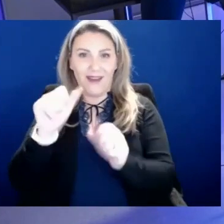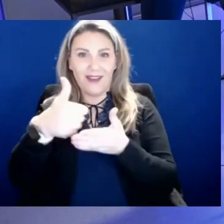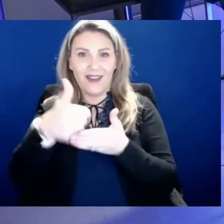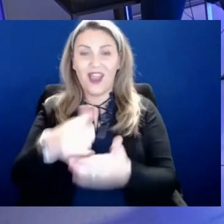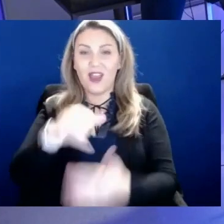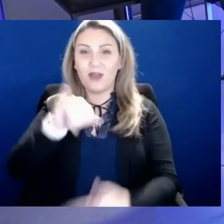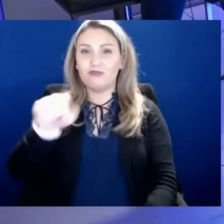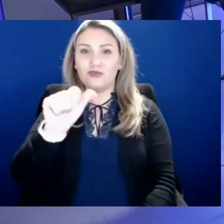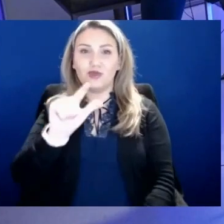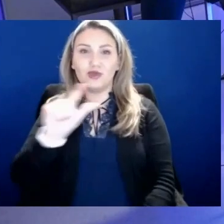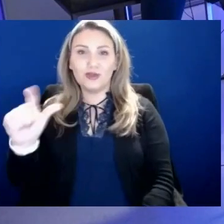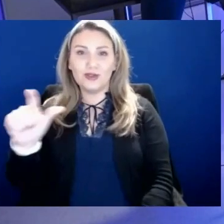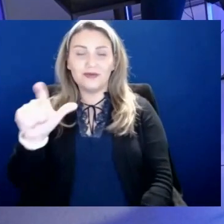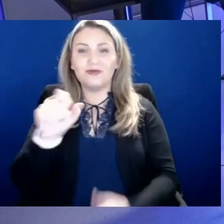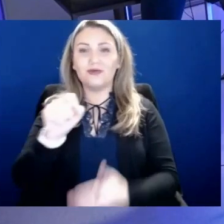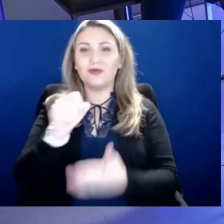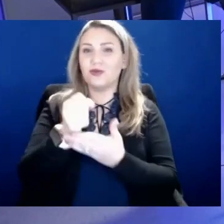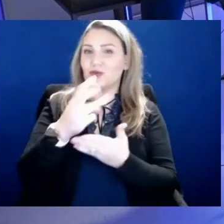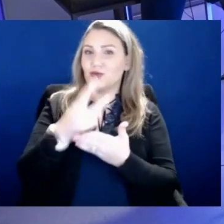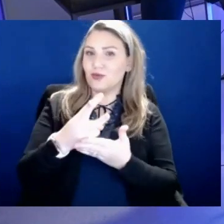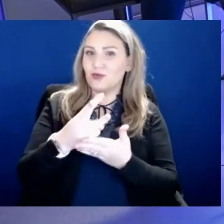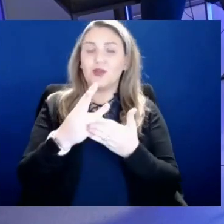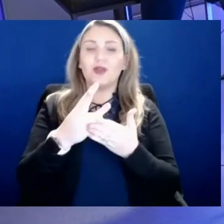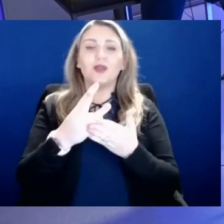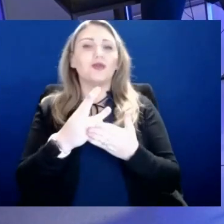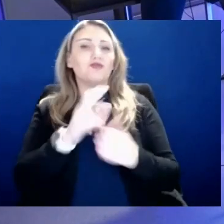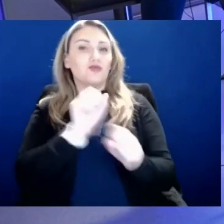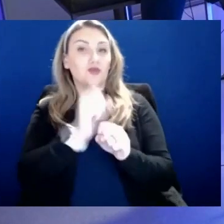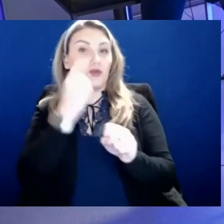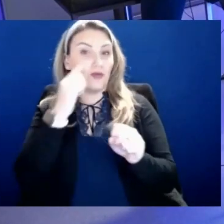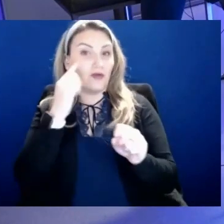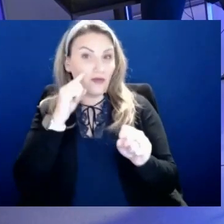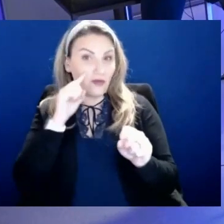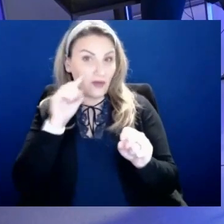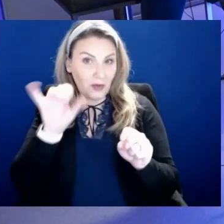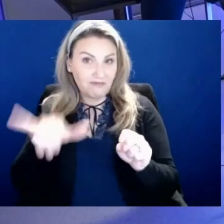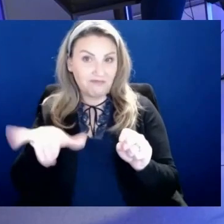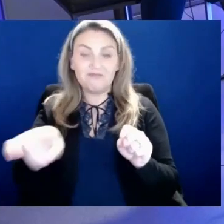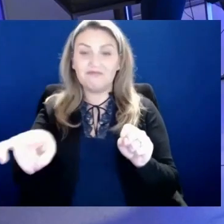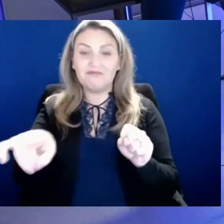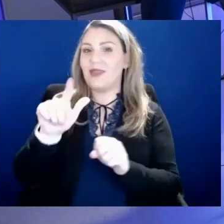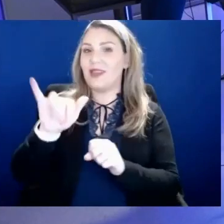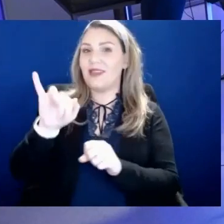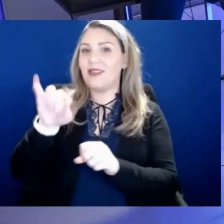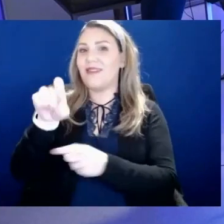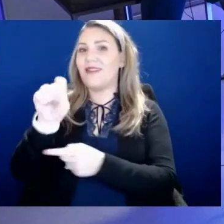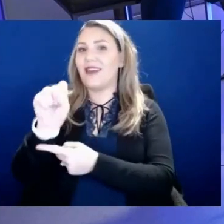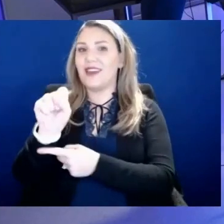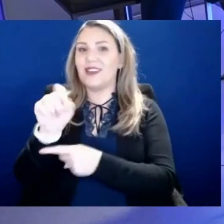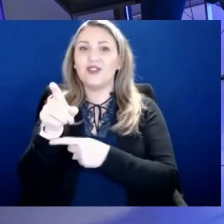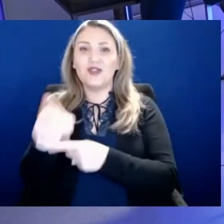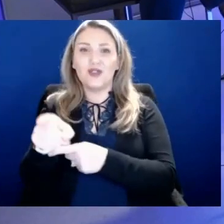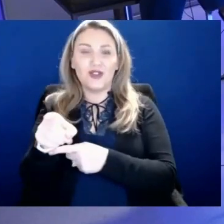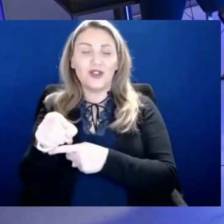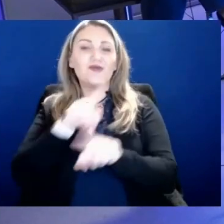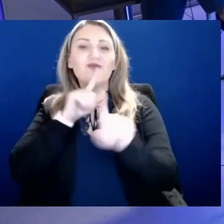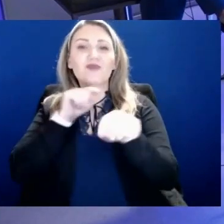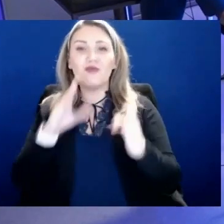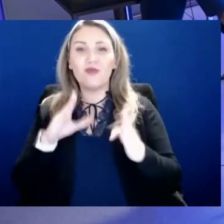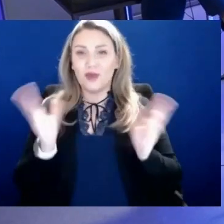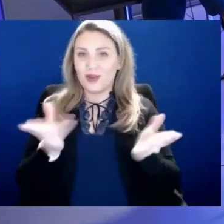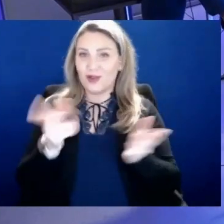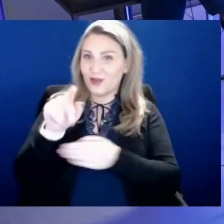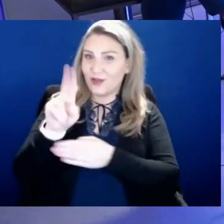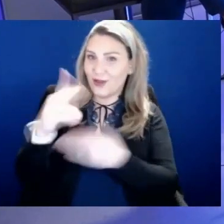Turning Point. And also joining us is Alexis Del Cid. She's one of our anchors and reporters here at the health system. And you're going to talk about